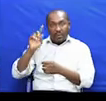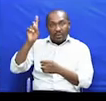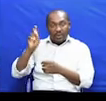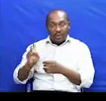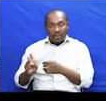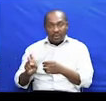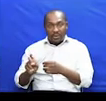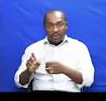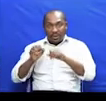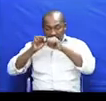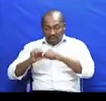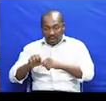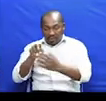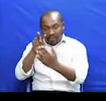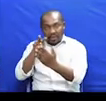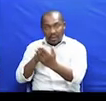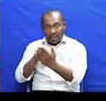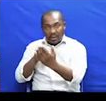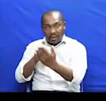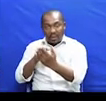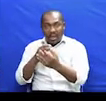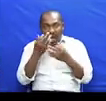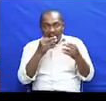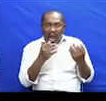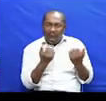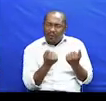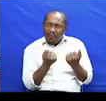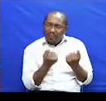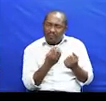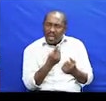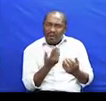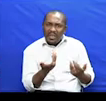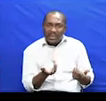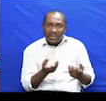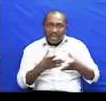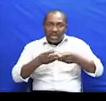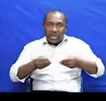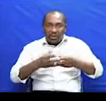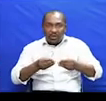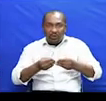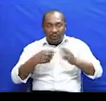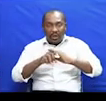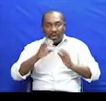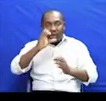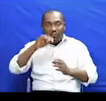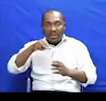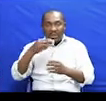you are going to read that it was how much dissolved in 250 cubic centimeter. It